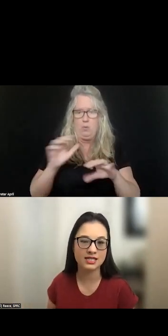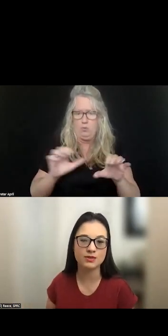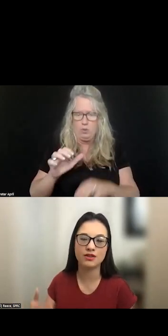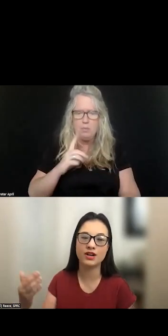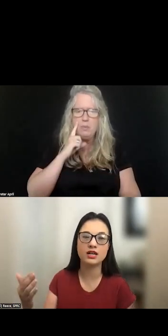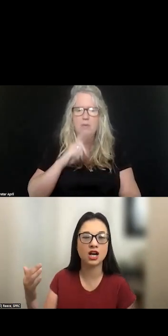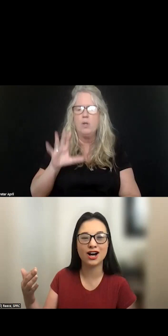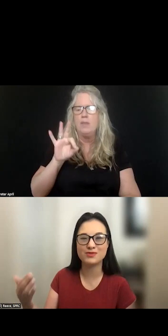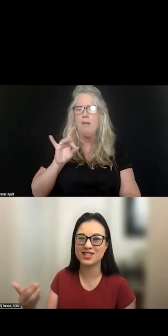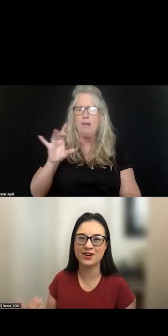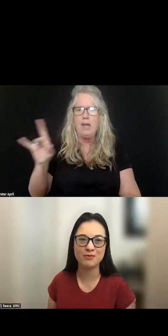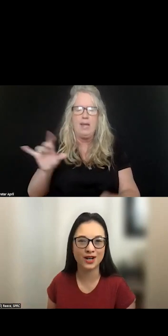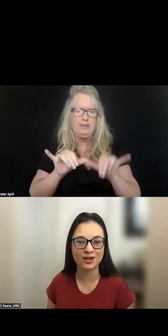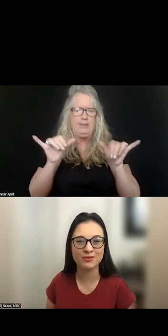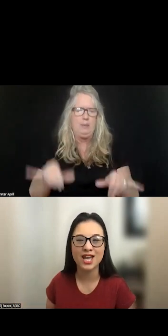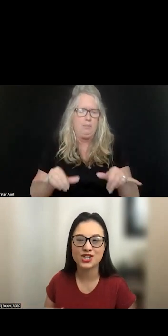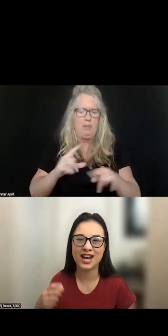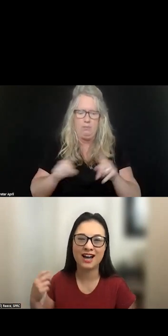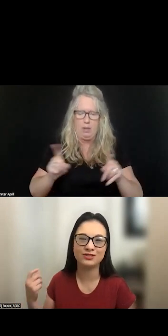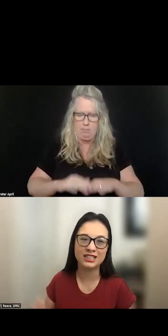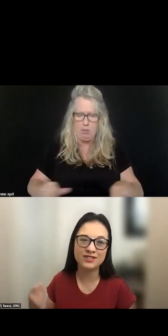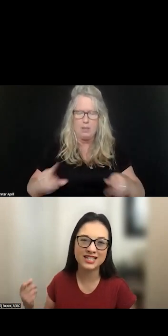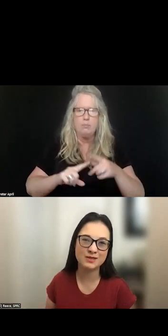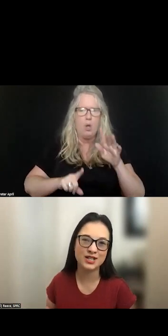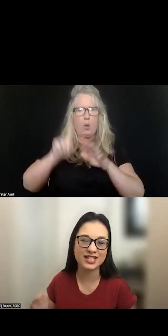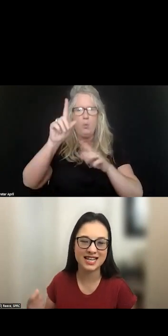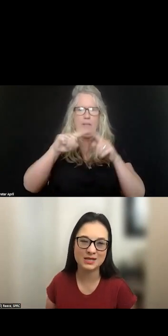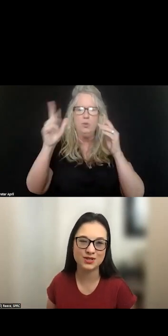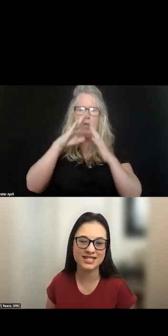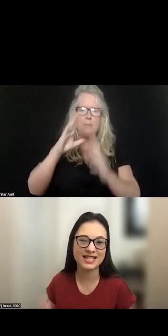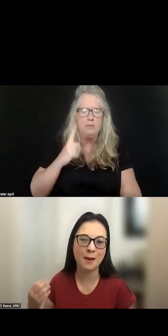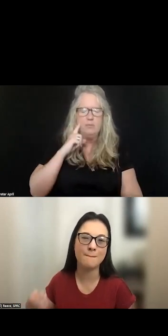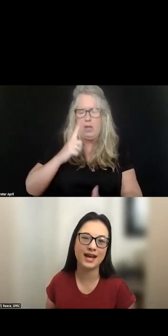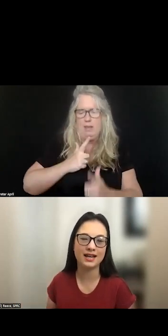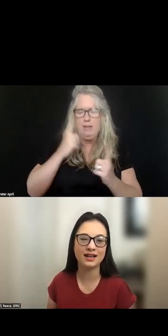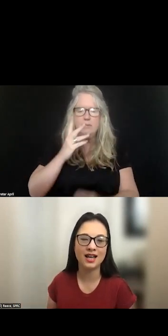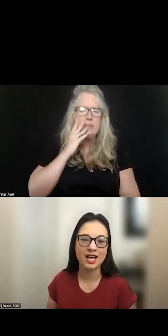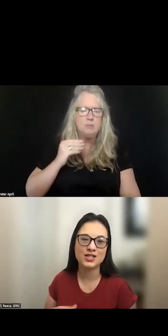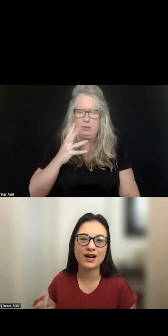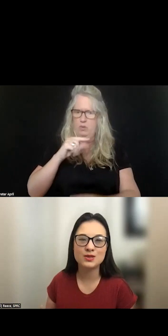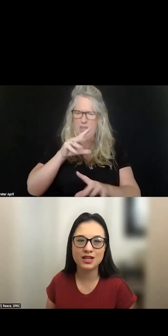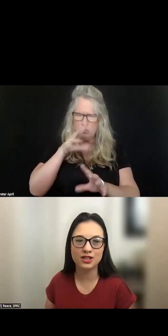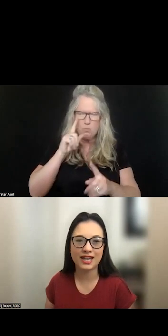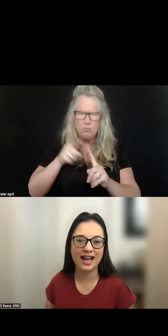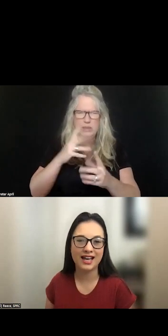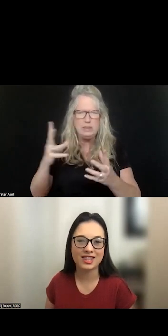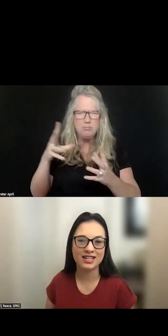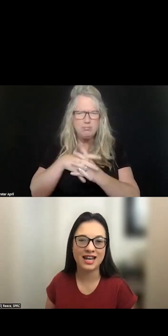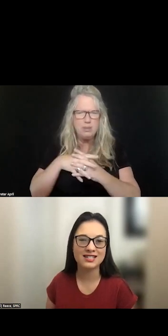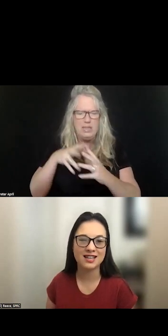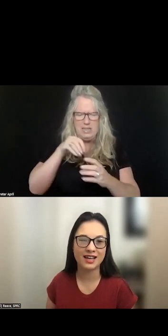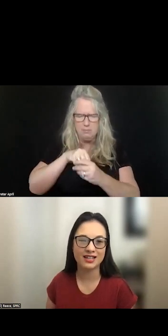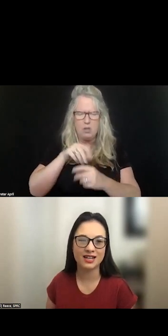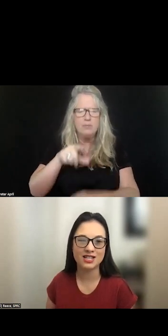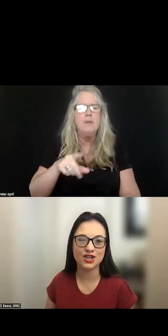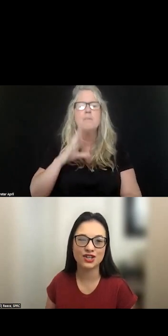988 system. So the very top to the very bottom should have lived experience expertise embedded. So as we look at the